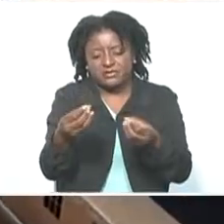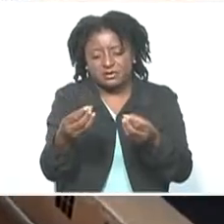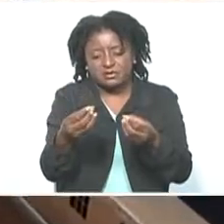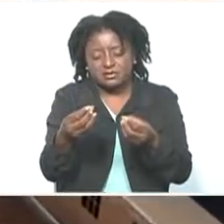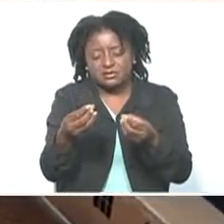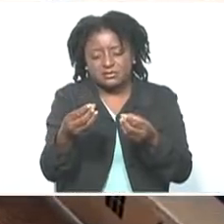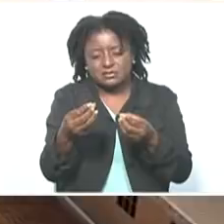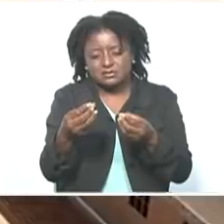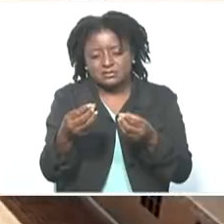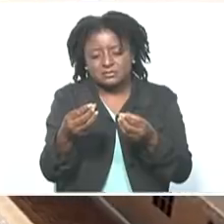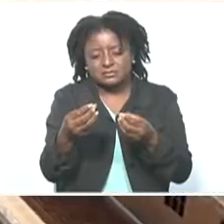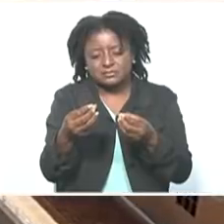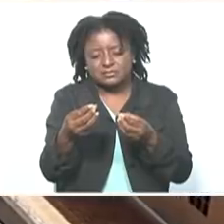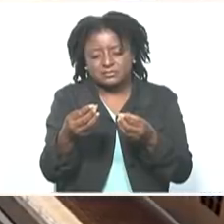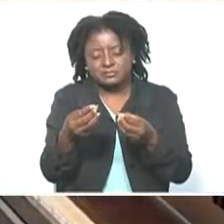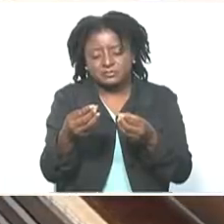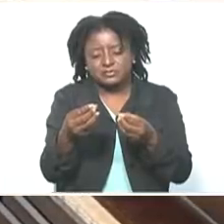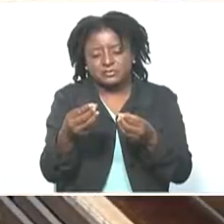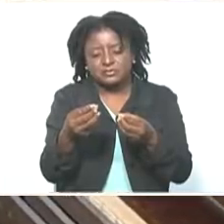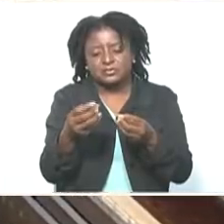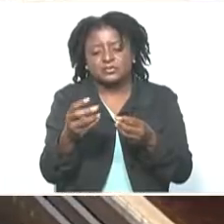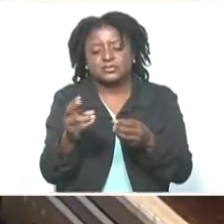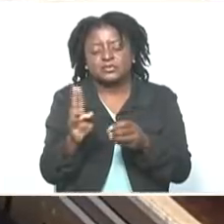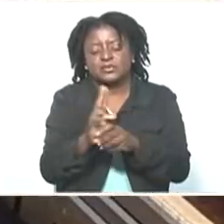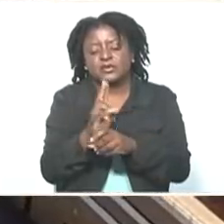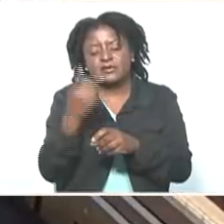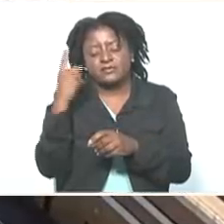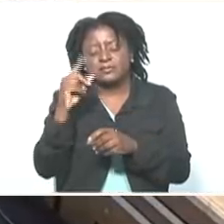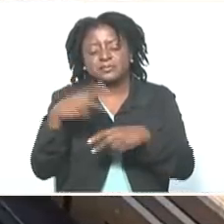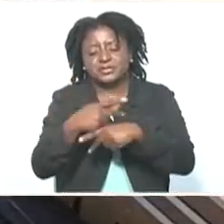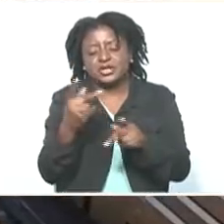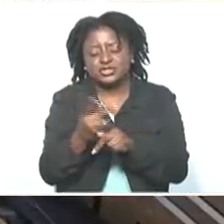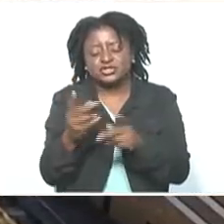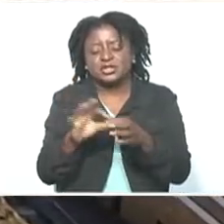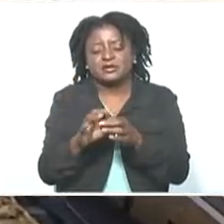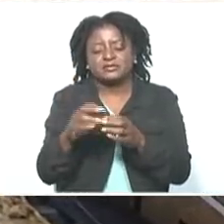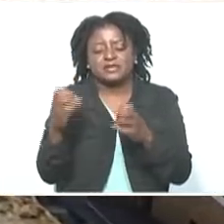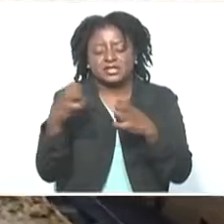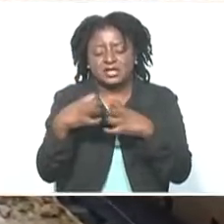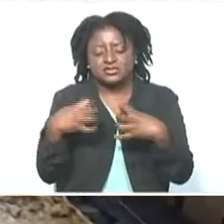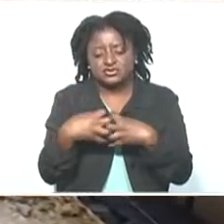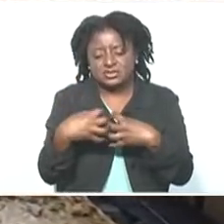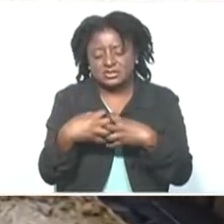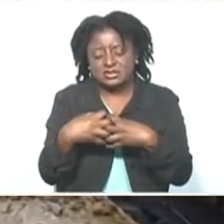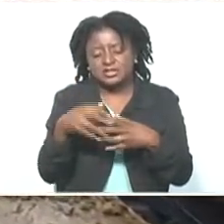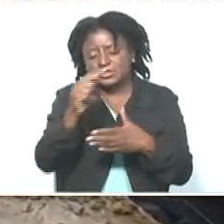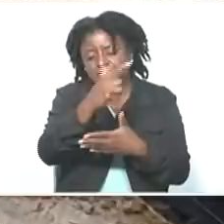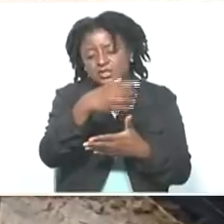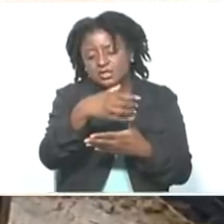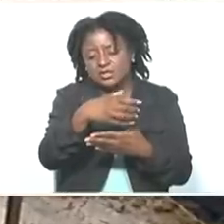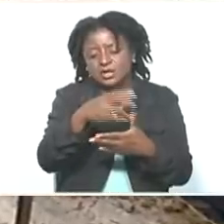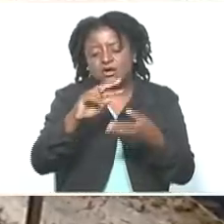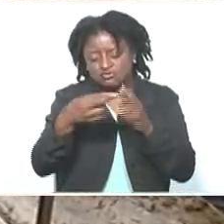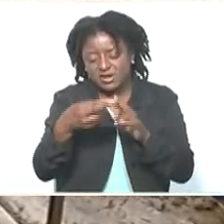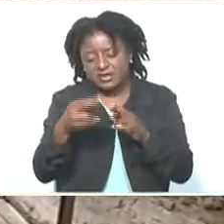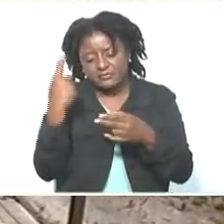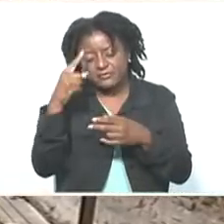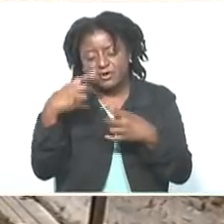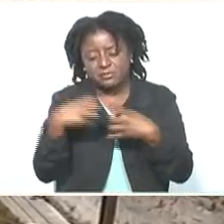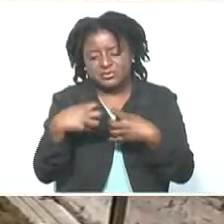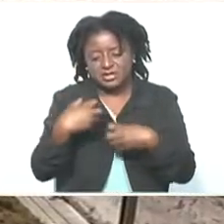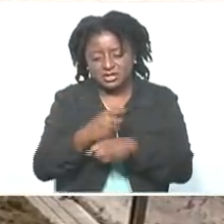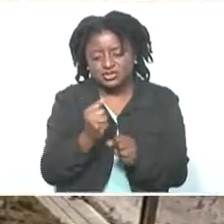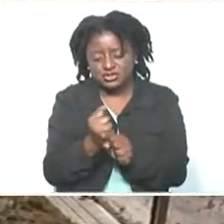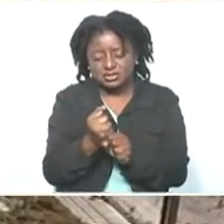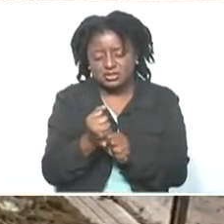rates for the production of electricity, which will be the lowest that we've ever had in the Bahamas. So the Bahamians